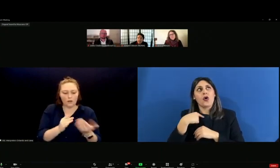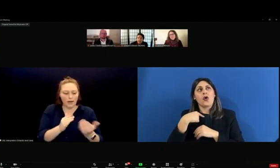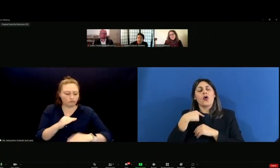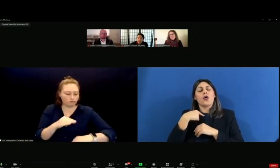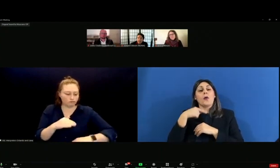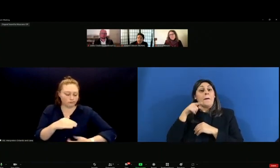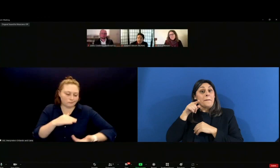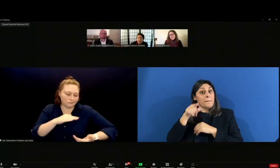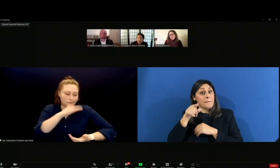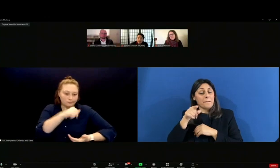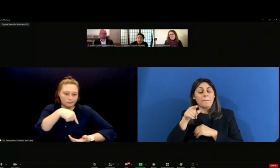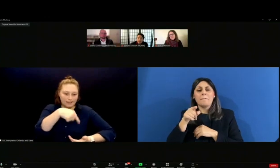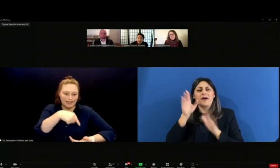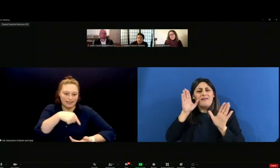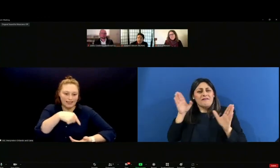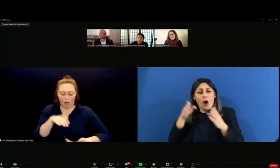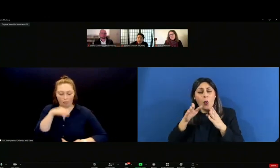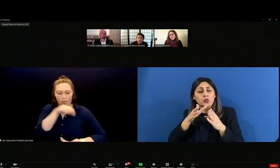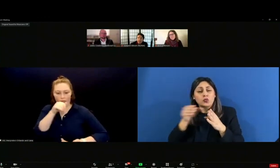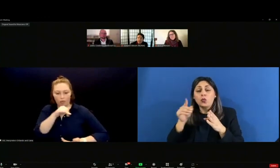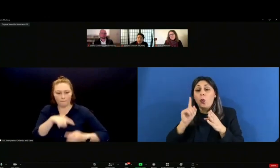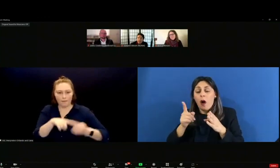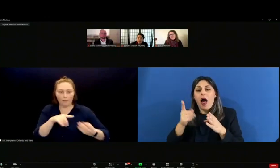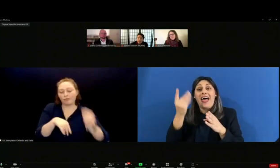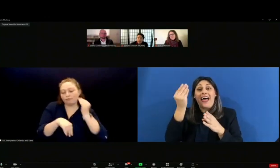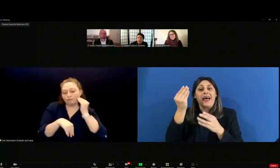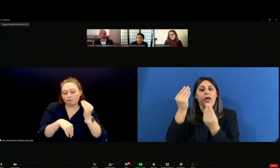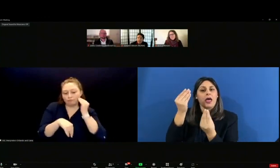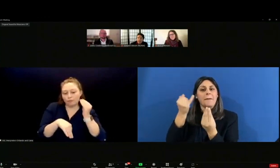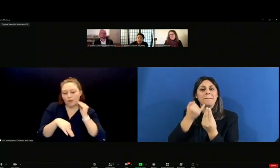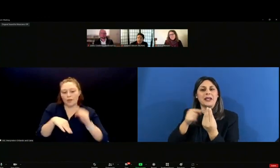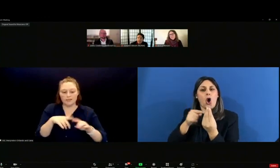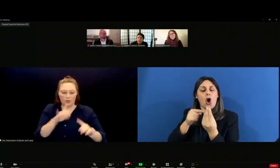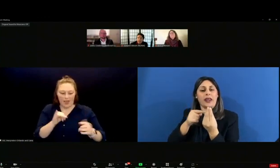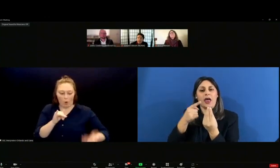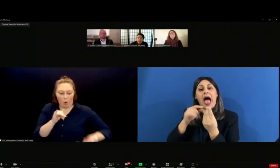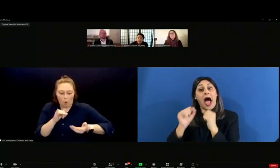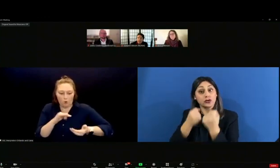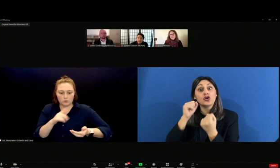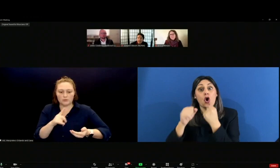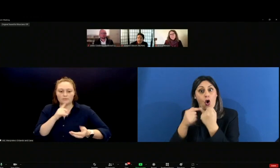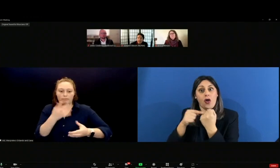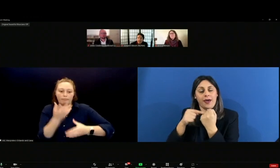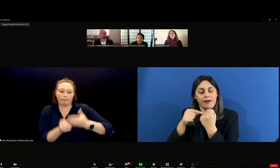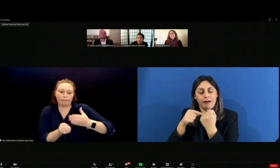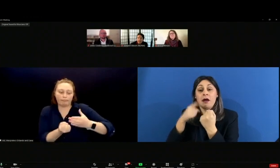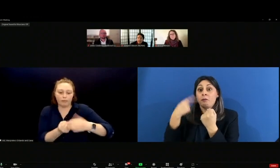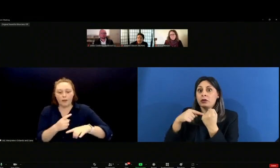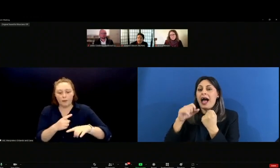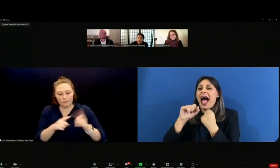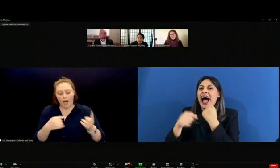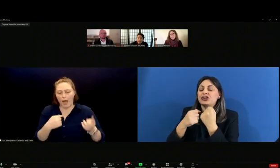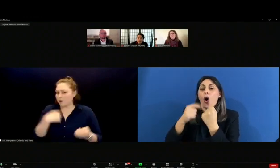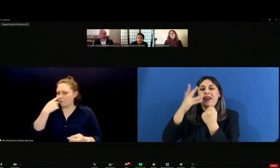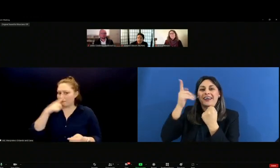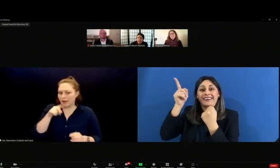action, and thus this holding action could have been left out. But I'm happy to look at that data, and the points you bring up are